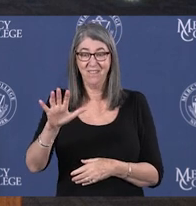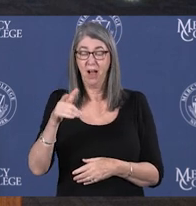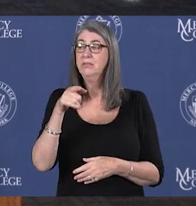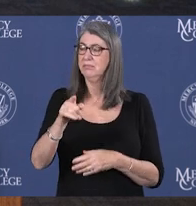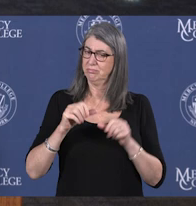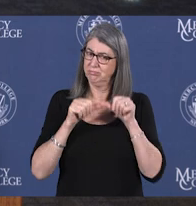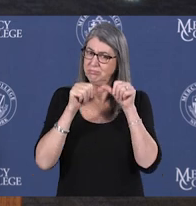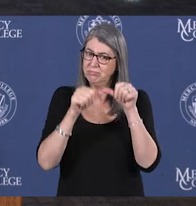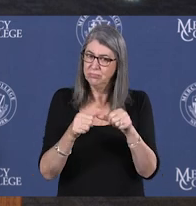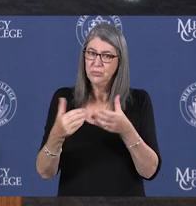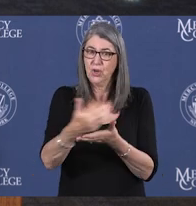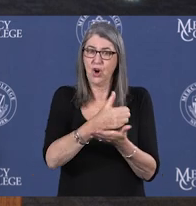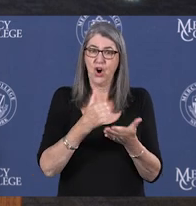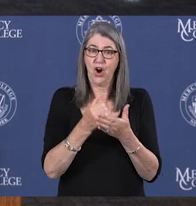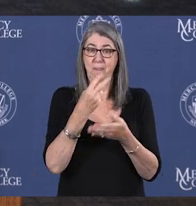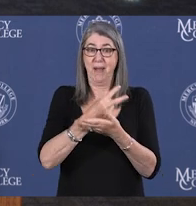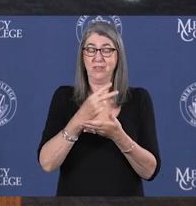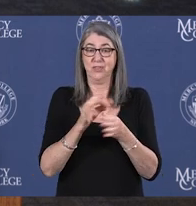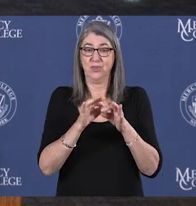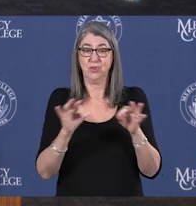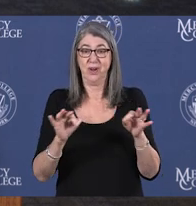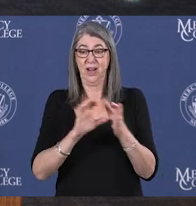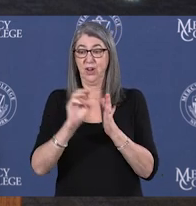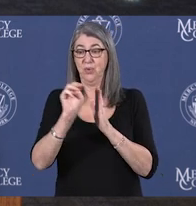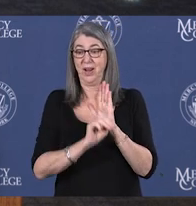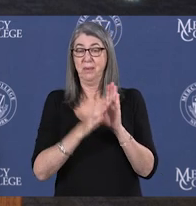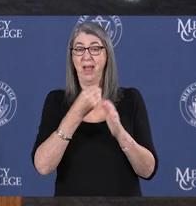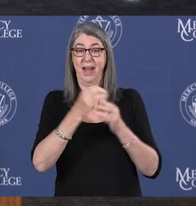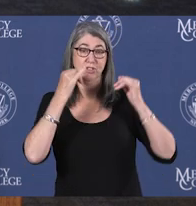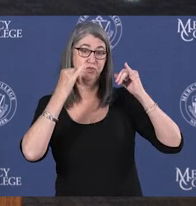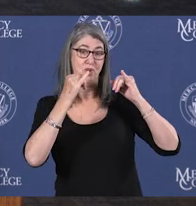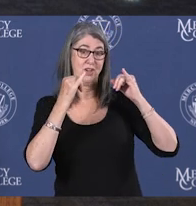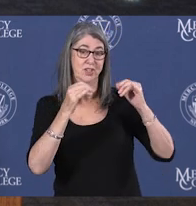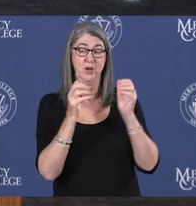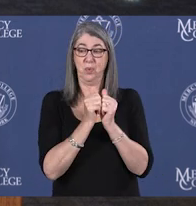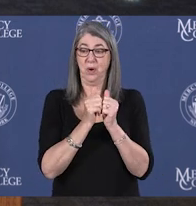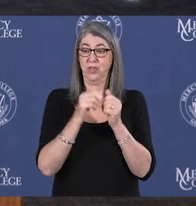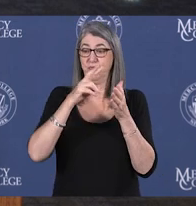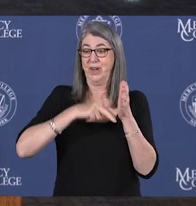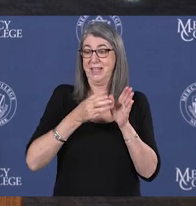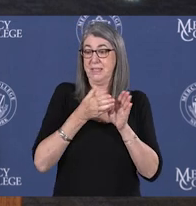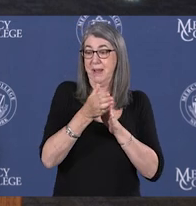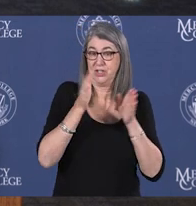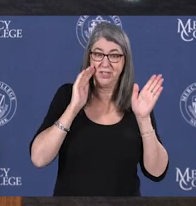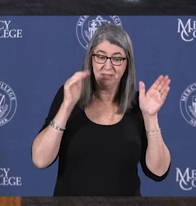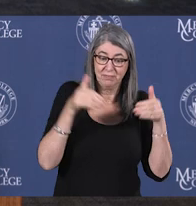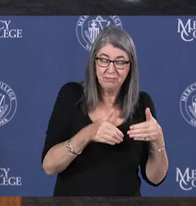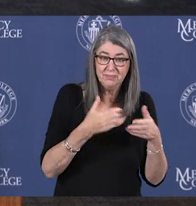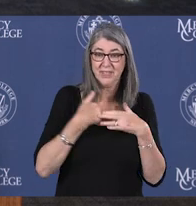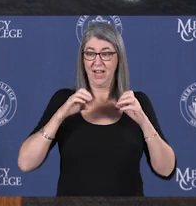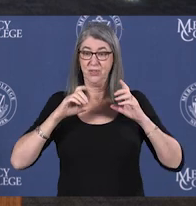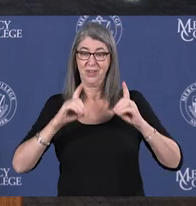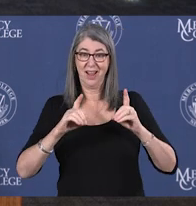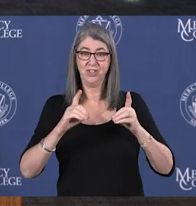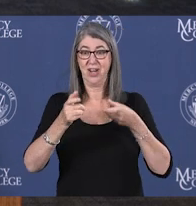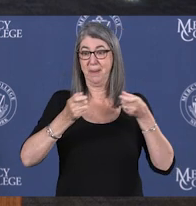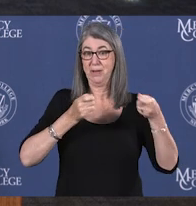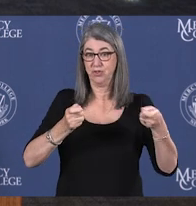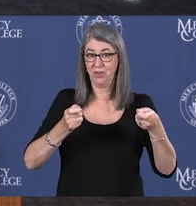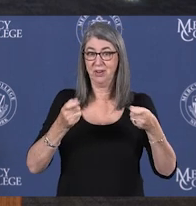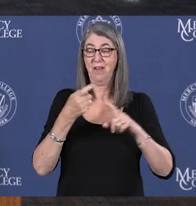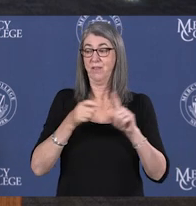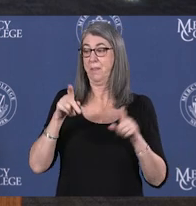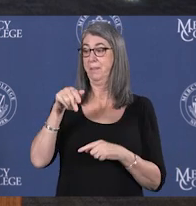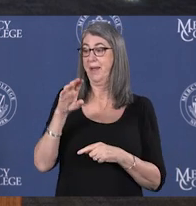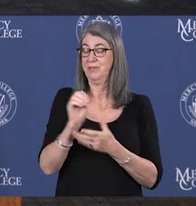in 1995, you went on to earn your master's degree in curriculum and instruction with a reading specialization and